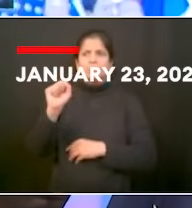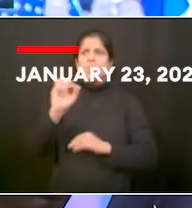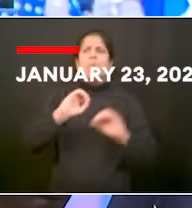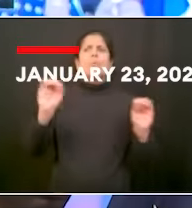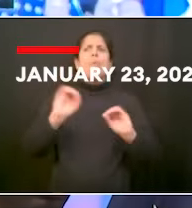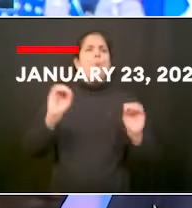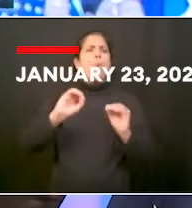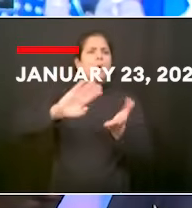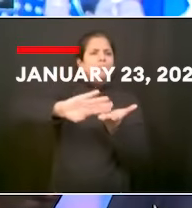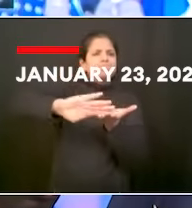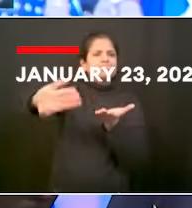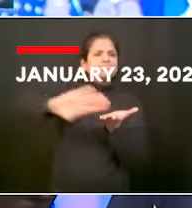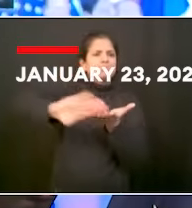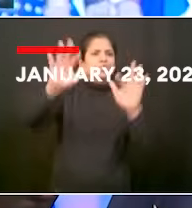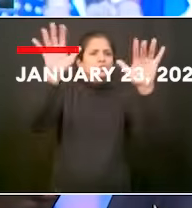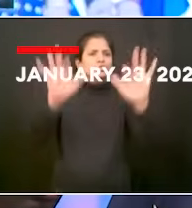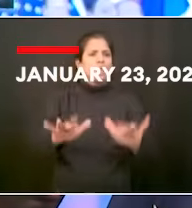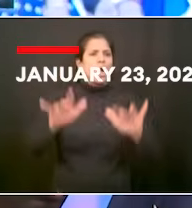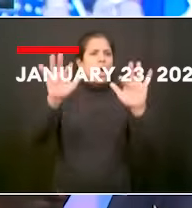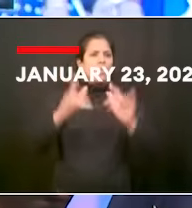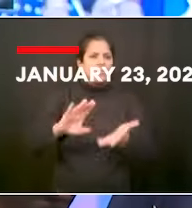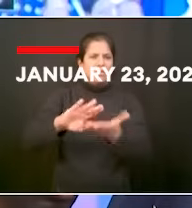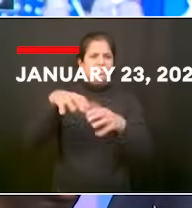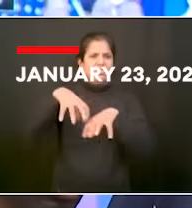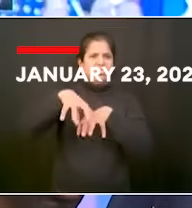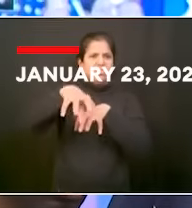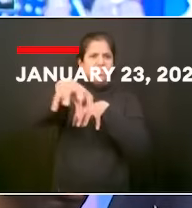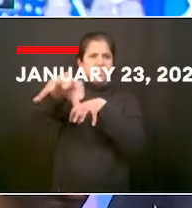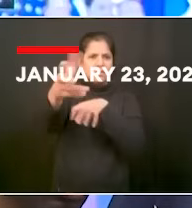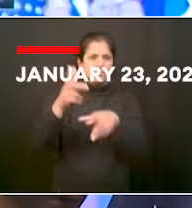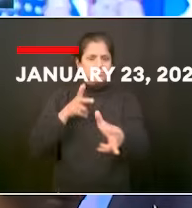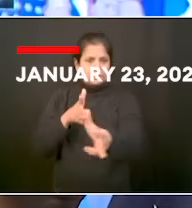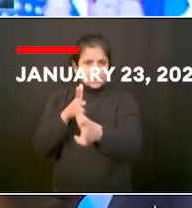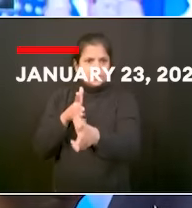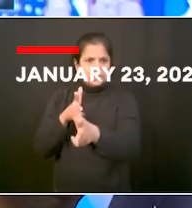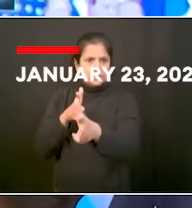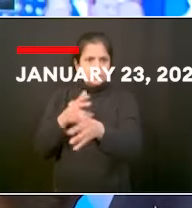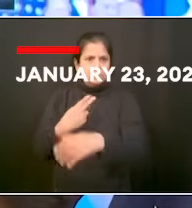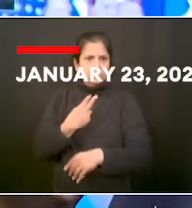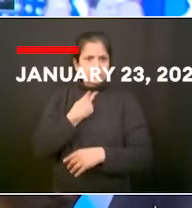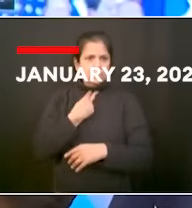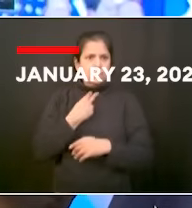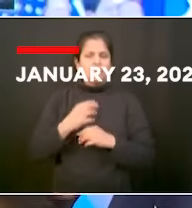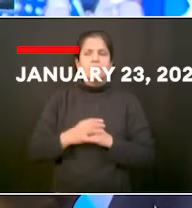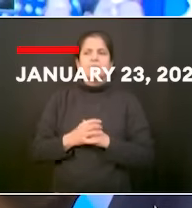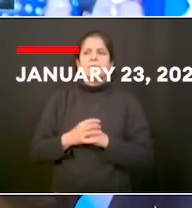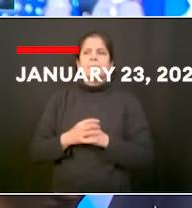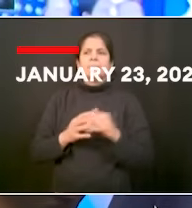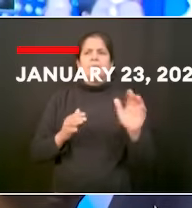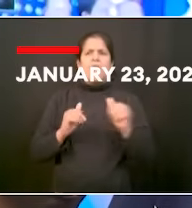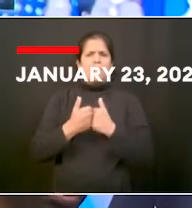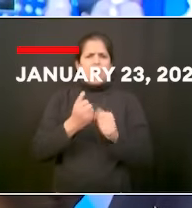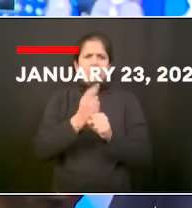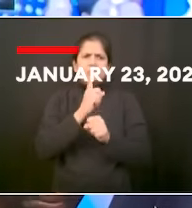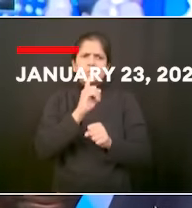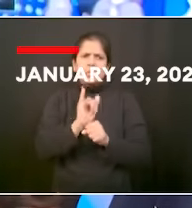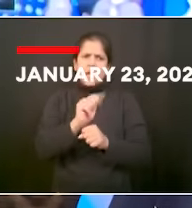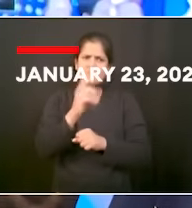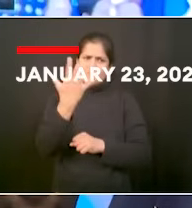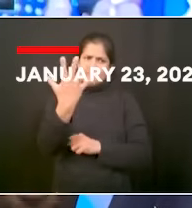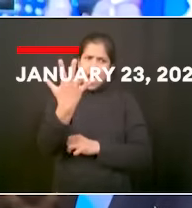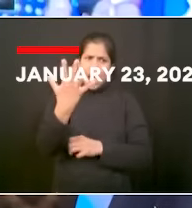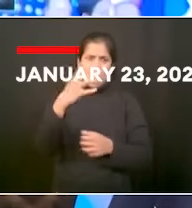sure that there's equal plowing in all 5 boroughs so that no community can say, you missed us?